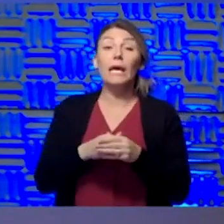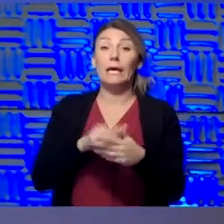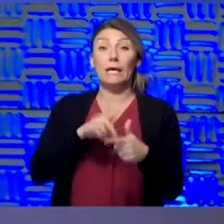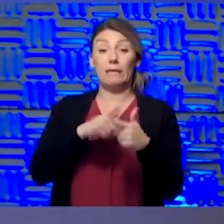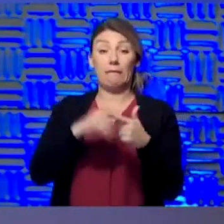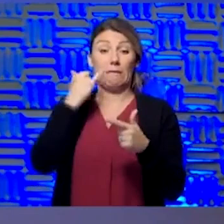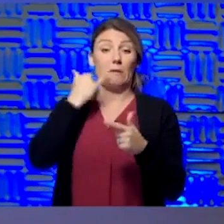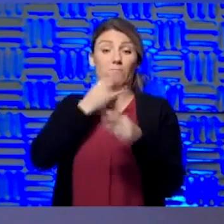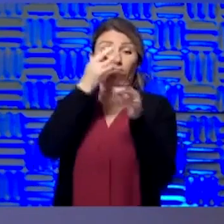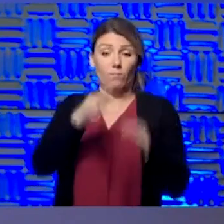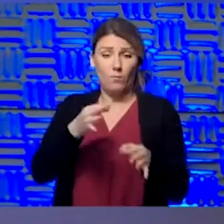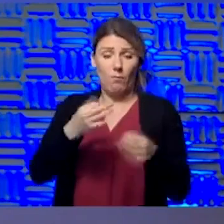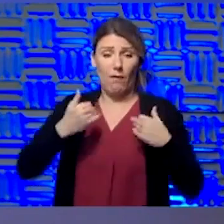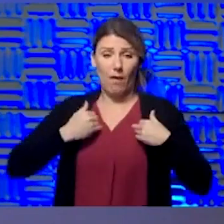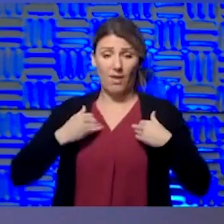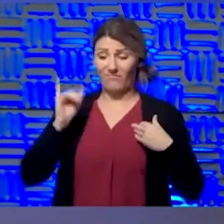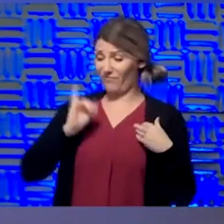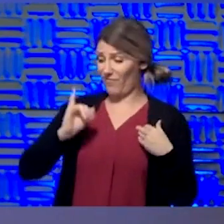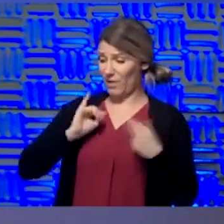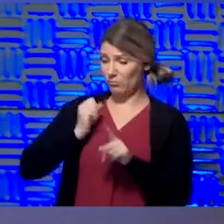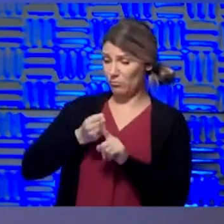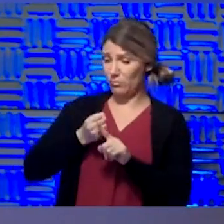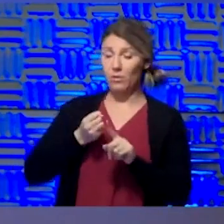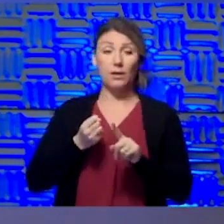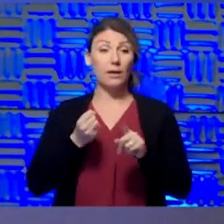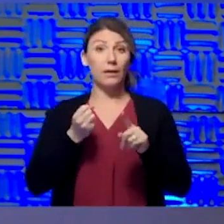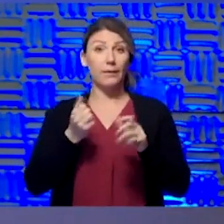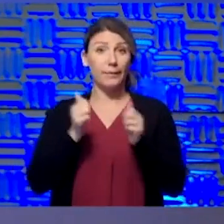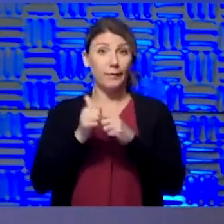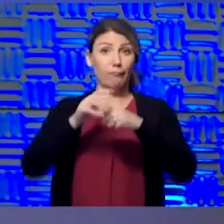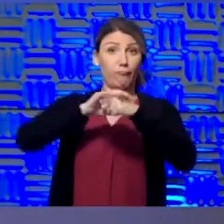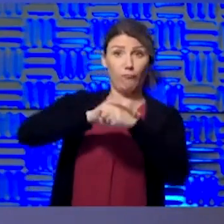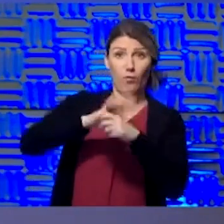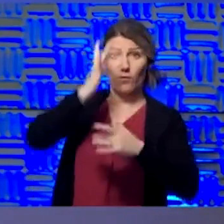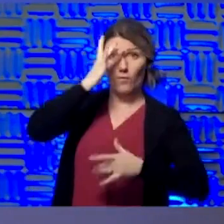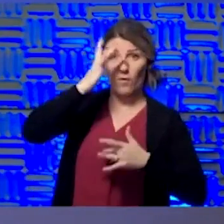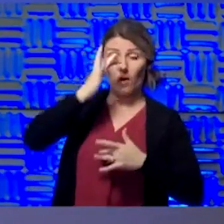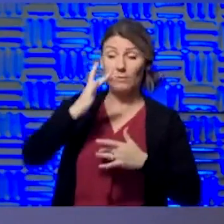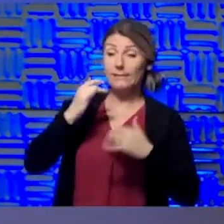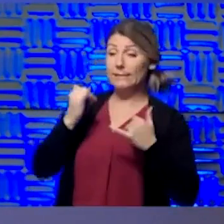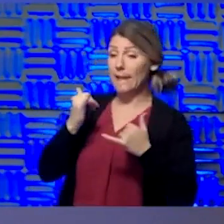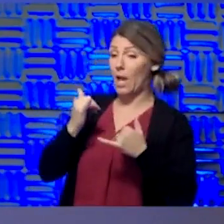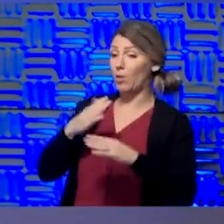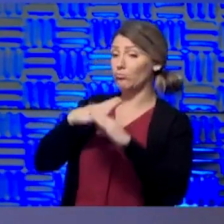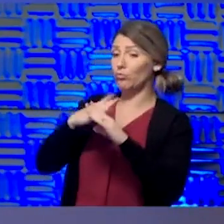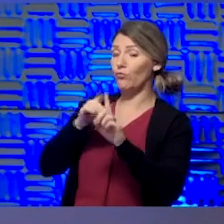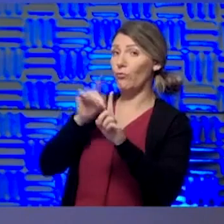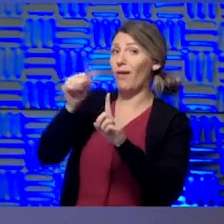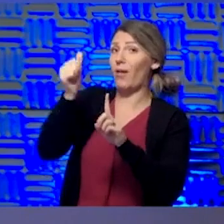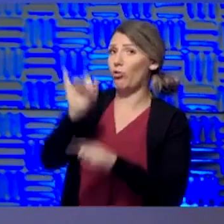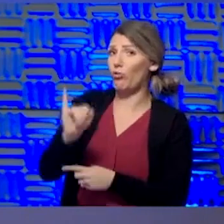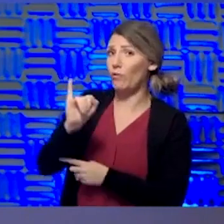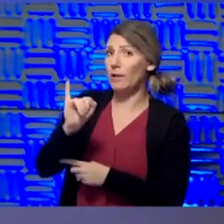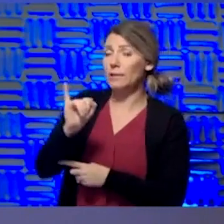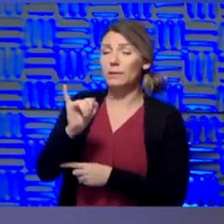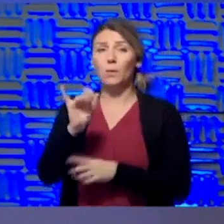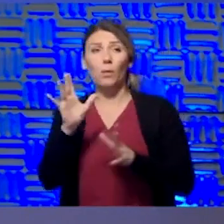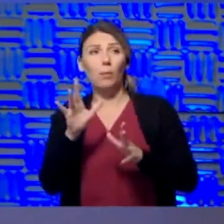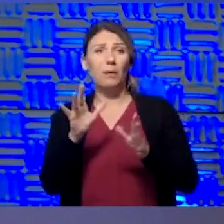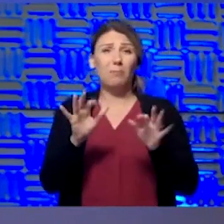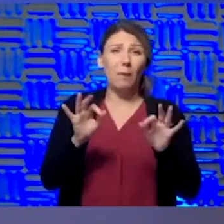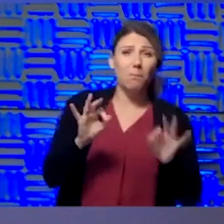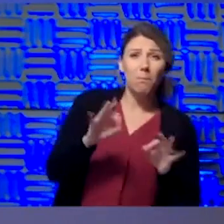this coronavirus, now are you going to be protected from subsequent infections? And if you are, is it just going to give you mild